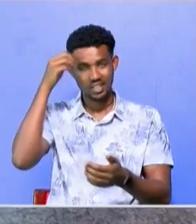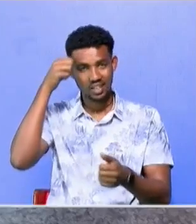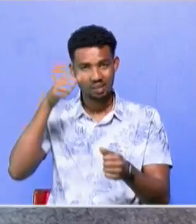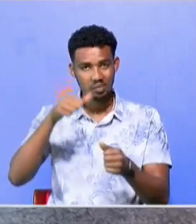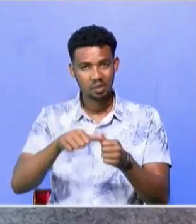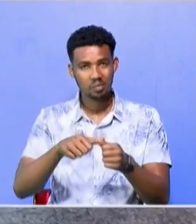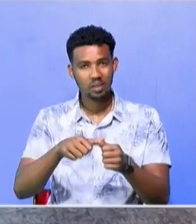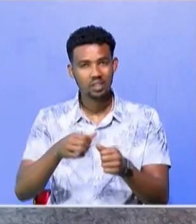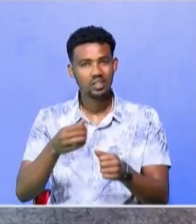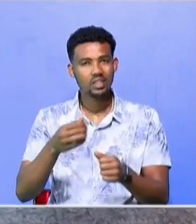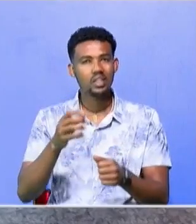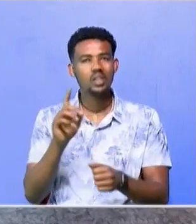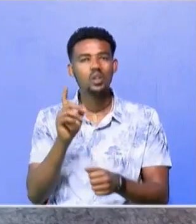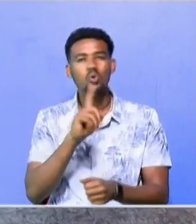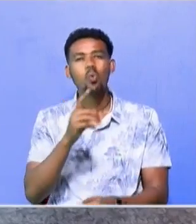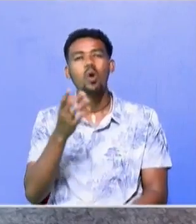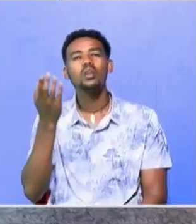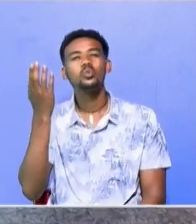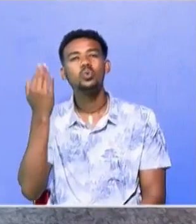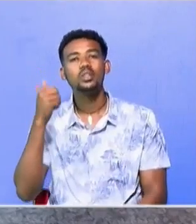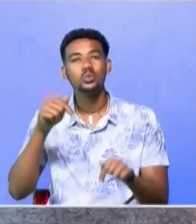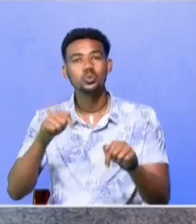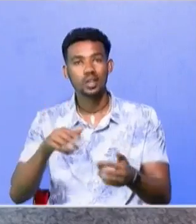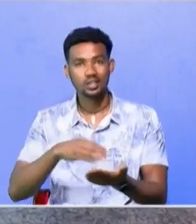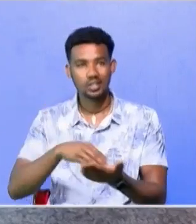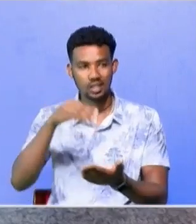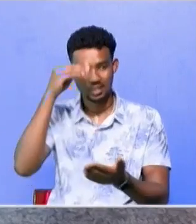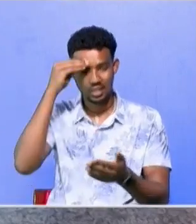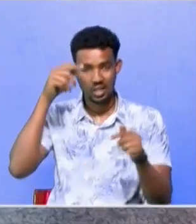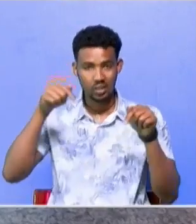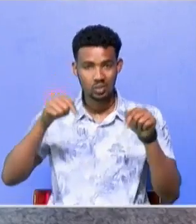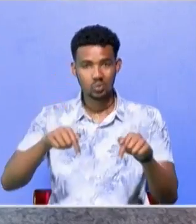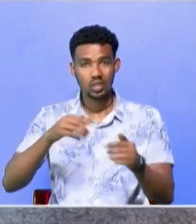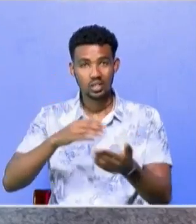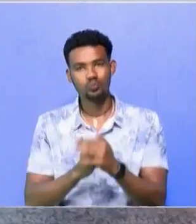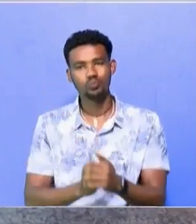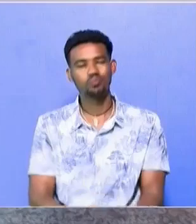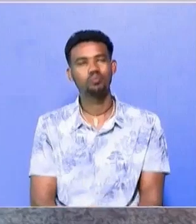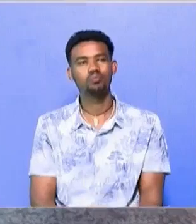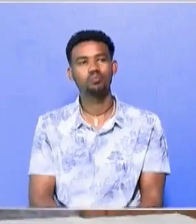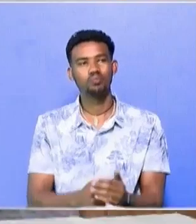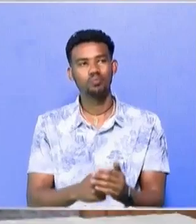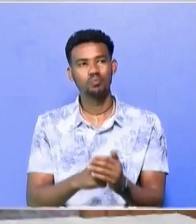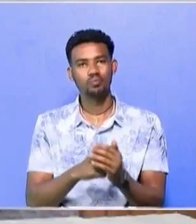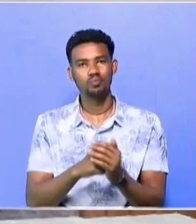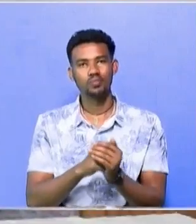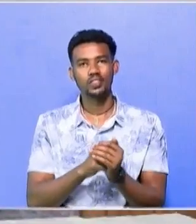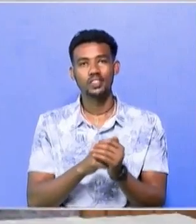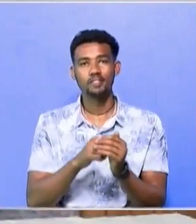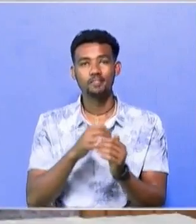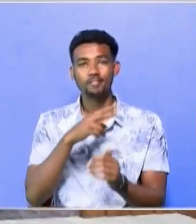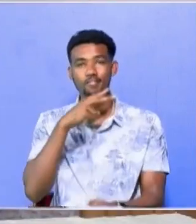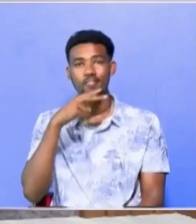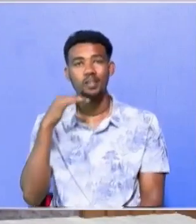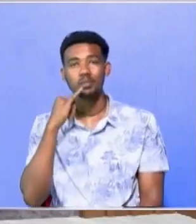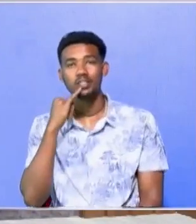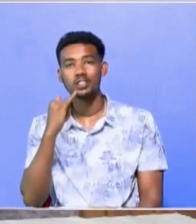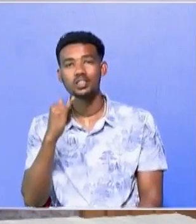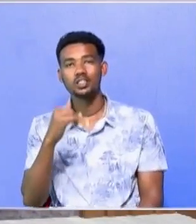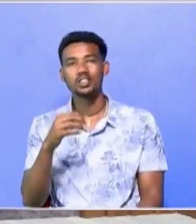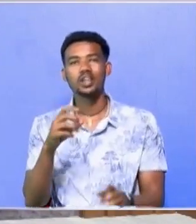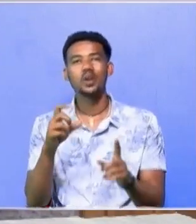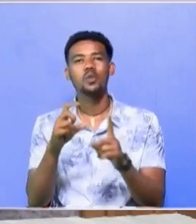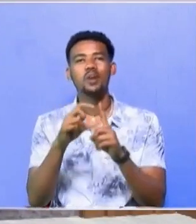Remember, what was today's lesson? Today's lesson was a verb. Verb is a word that